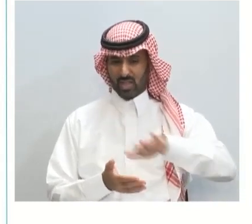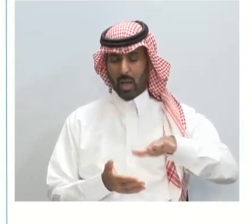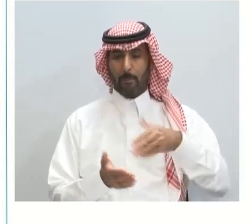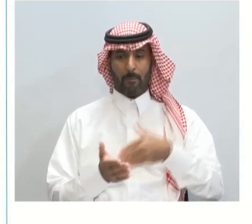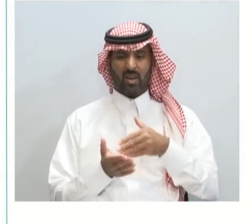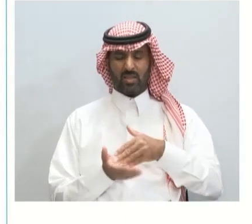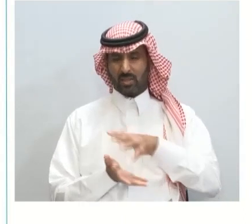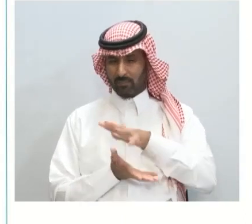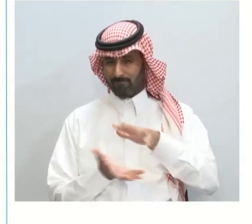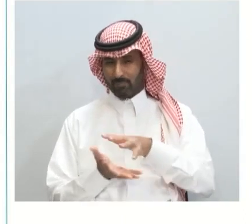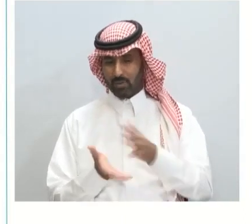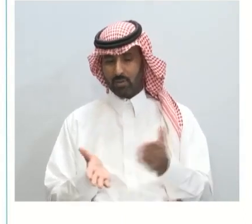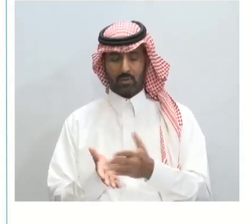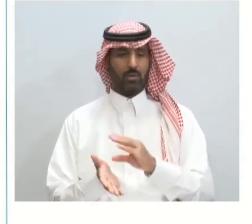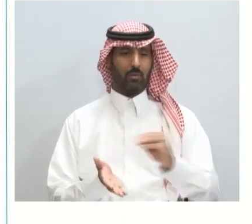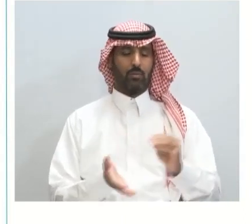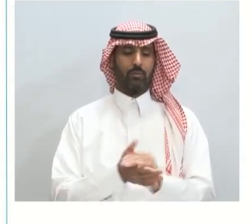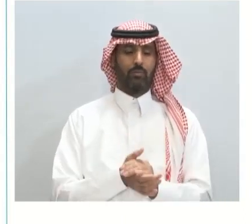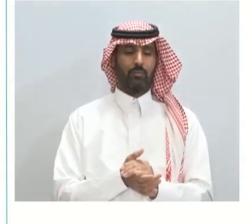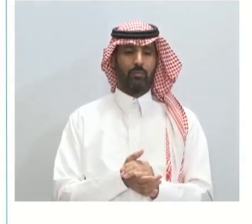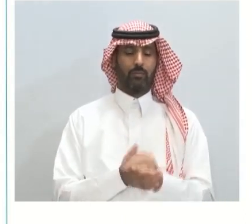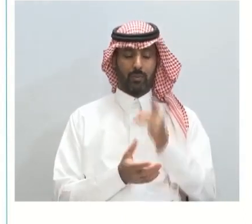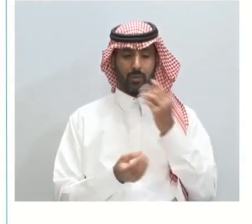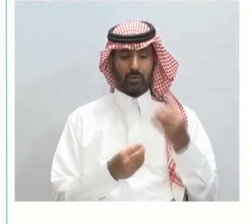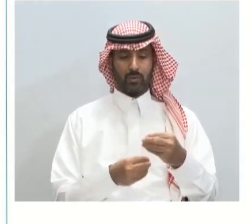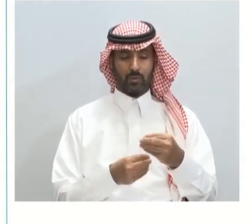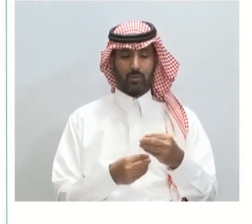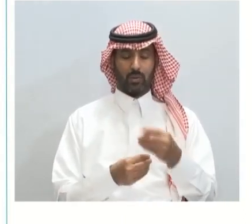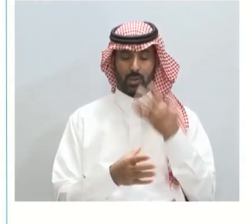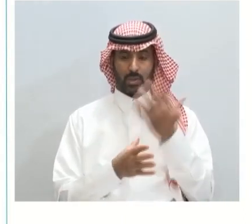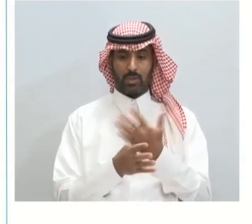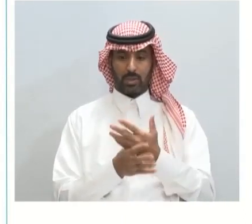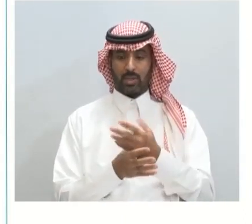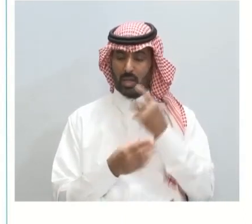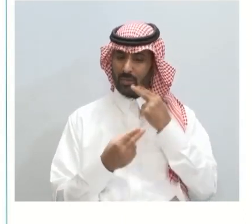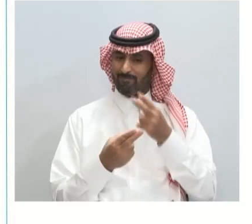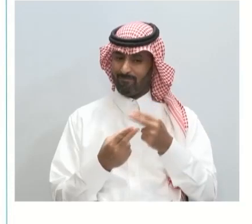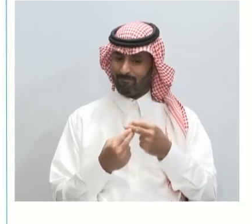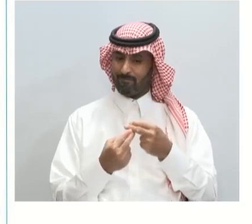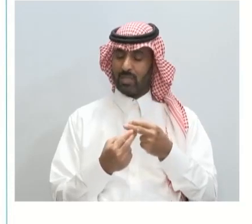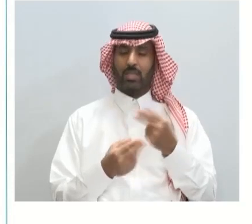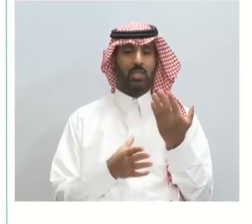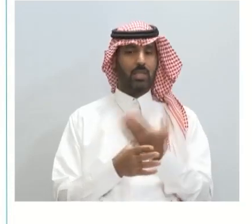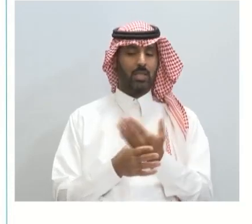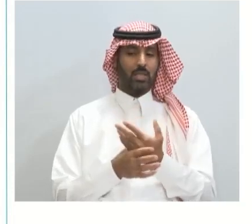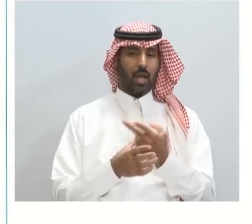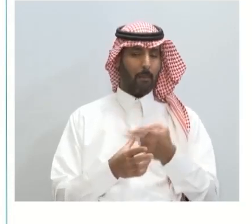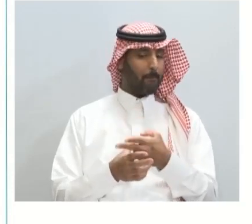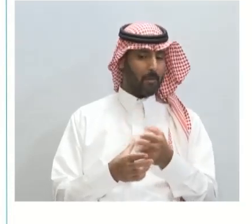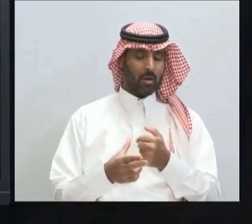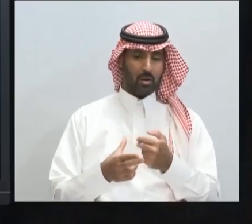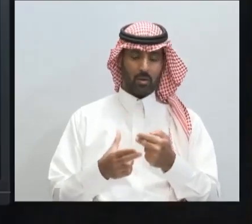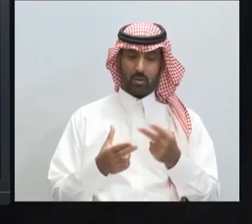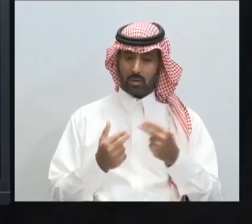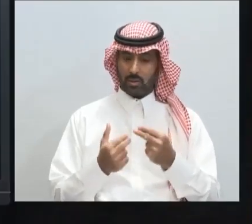avoid. So it's almost the same. And controversial, causing disagreement. When something is, when they say